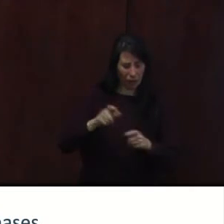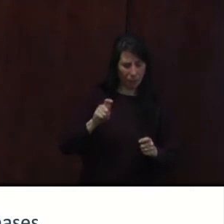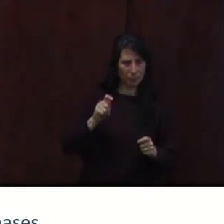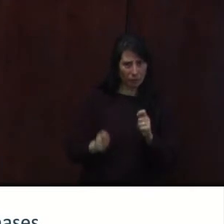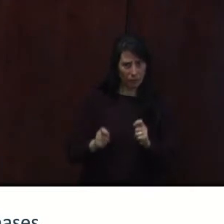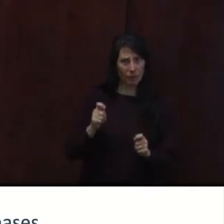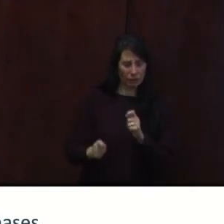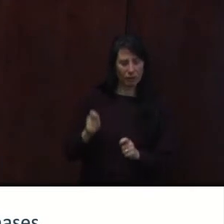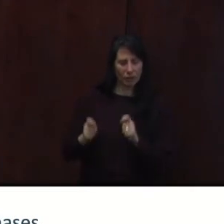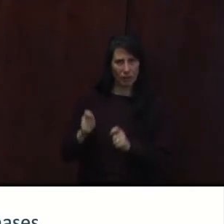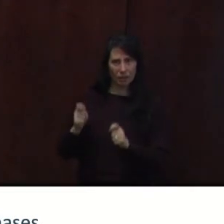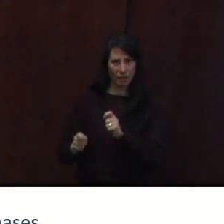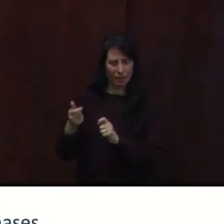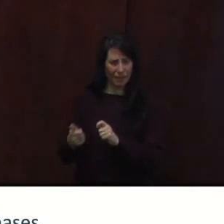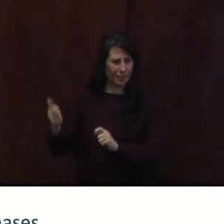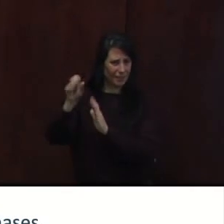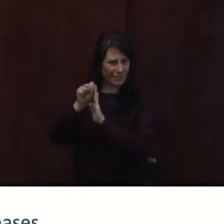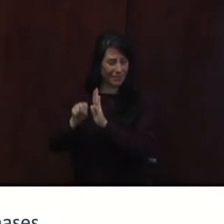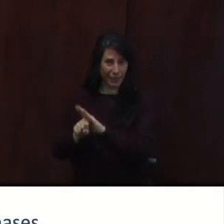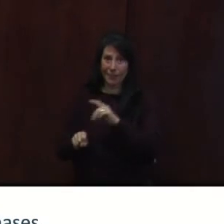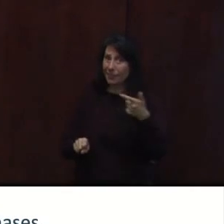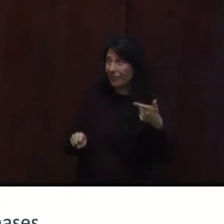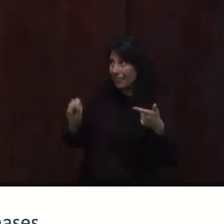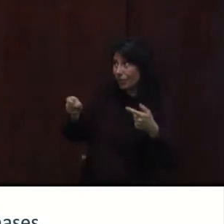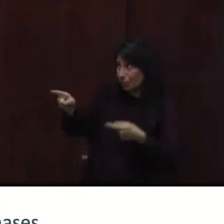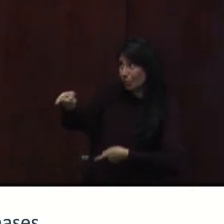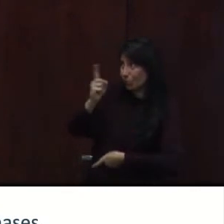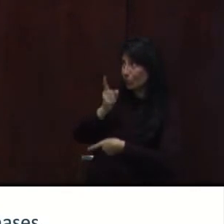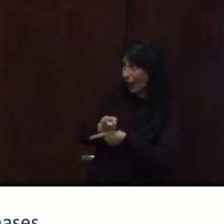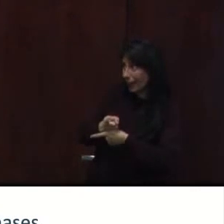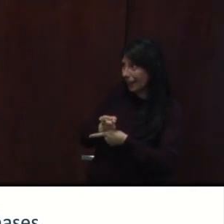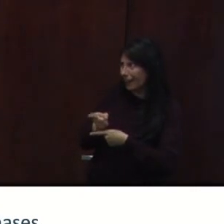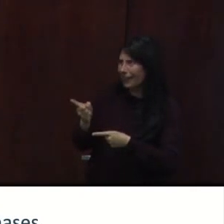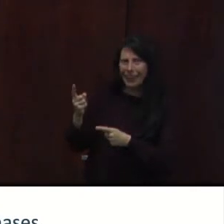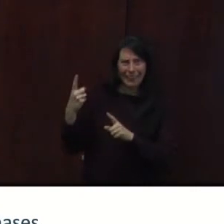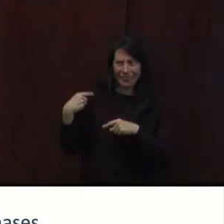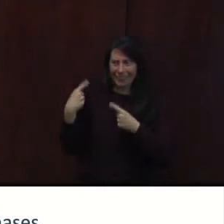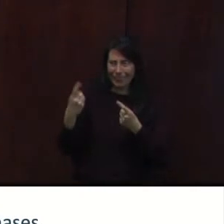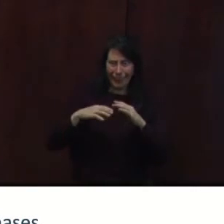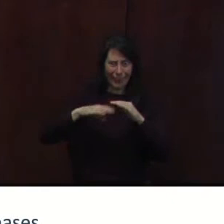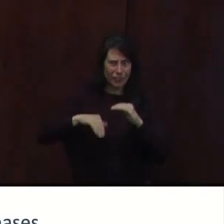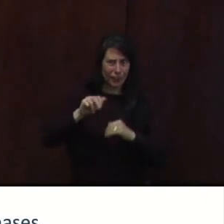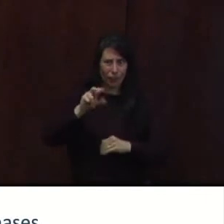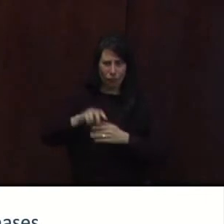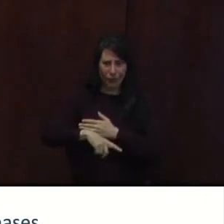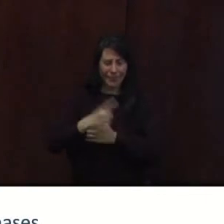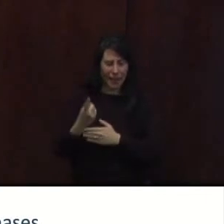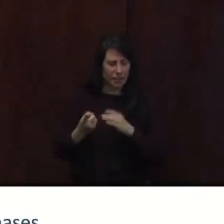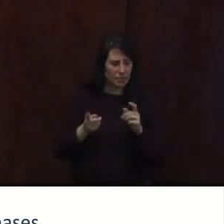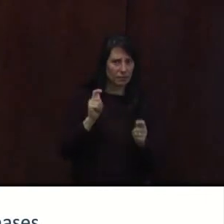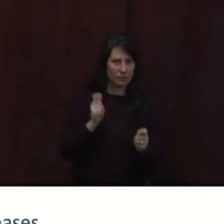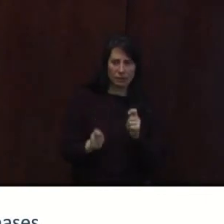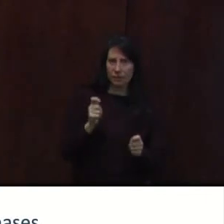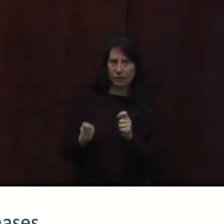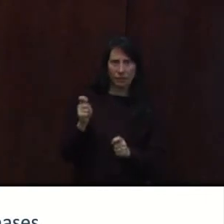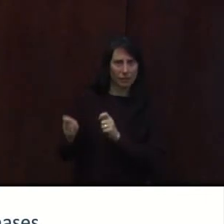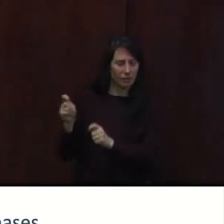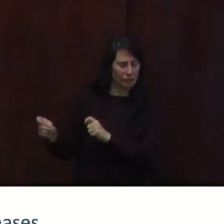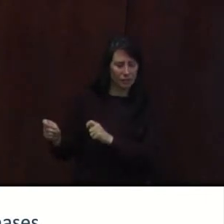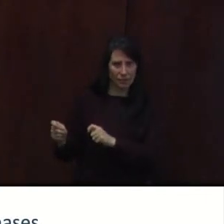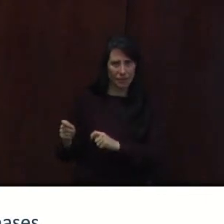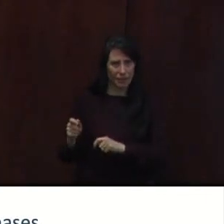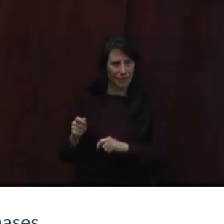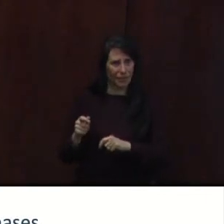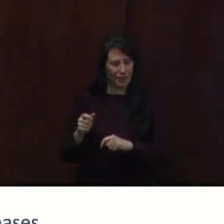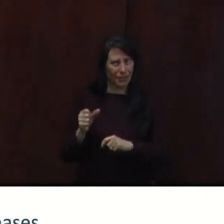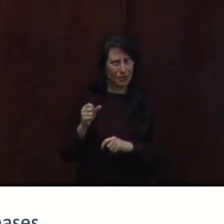started. correct. Yes, Which it's been not even 30 days. correct. So, I guess I don't